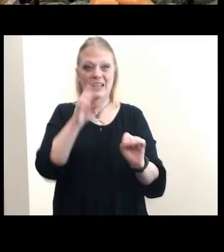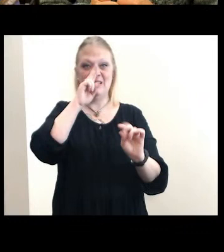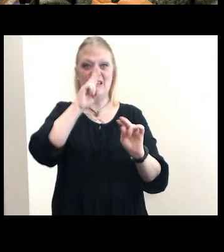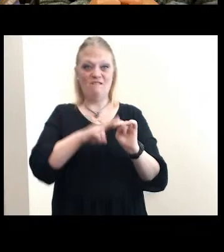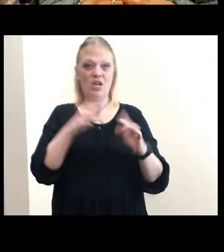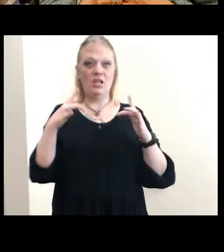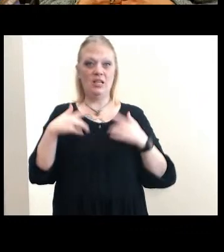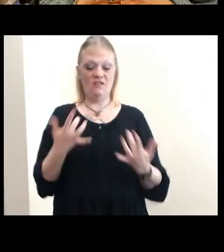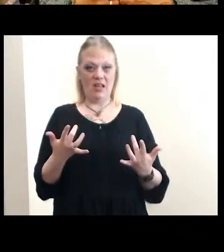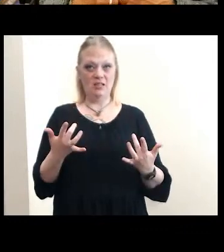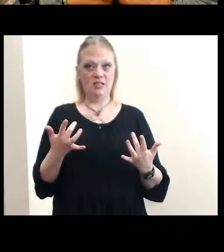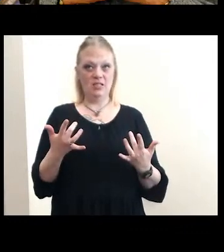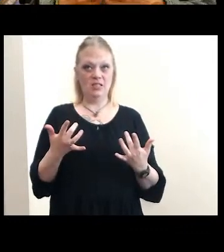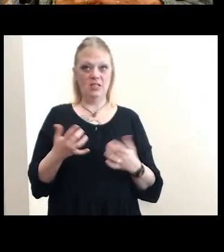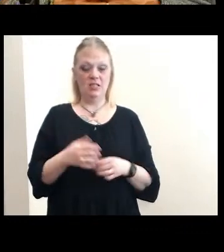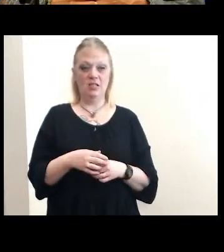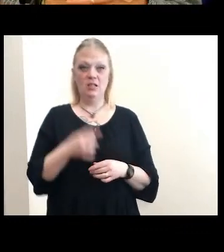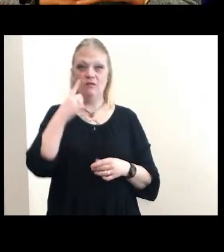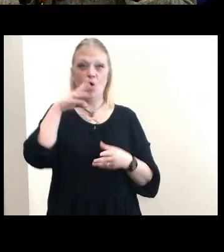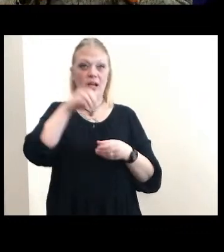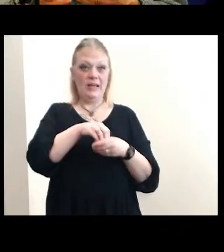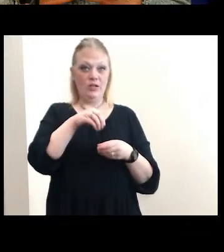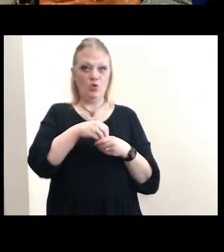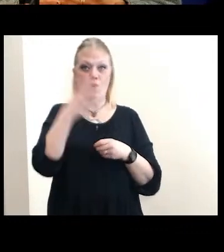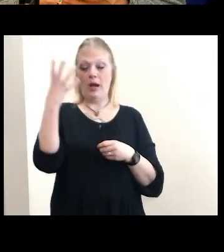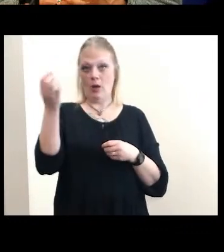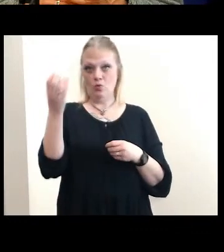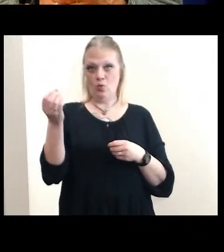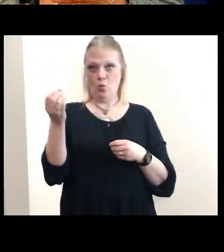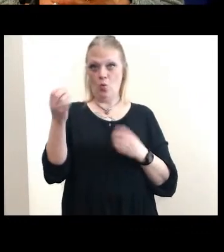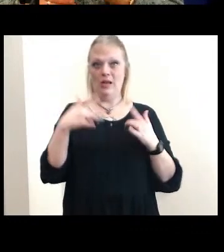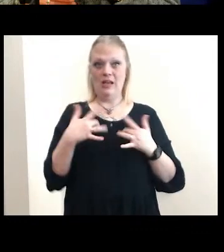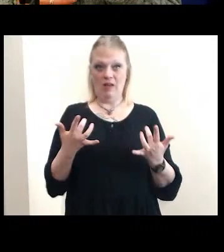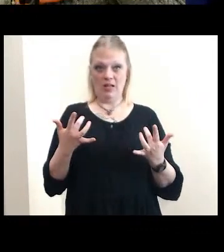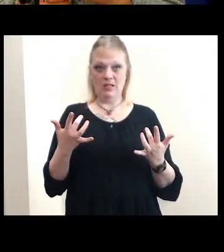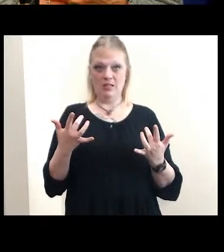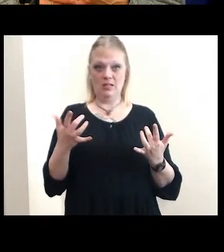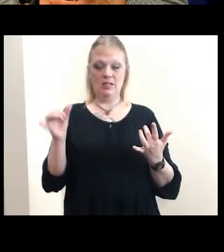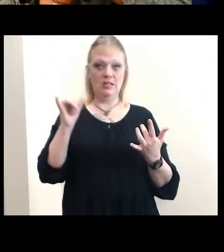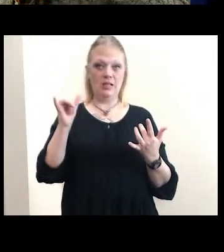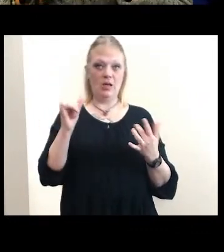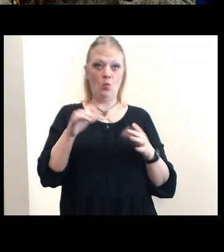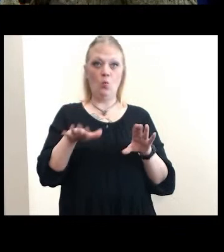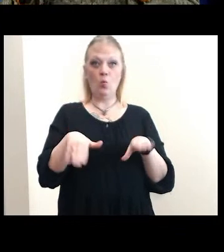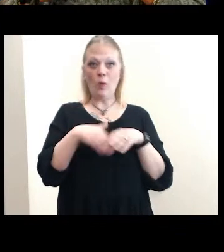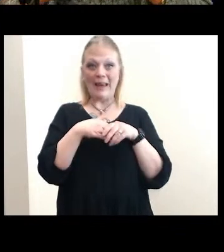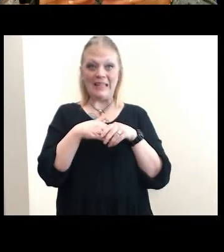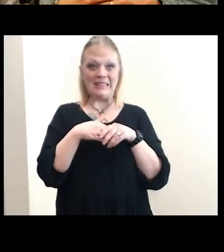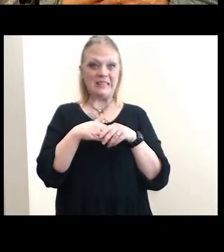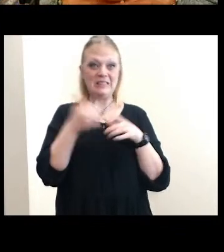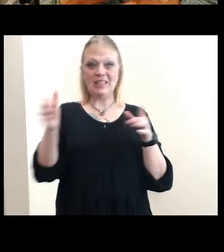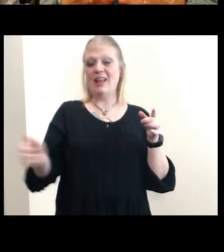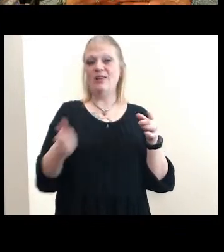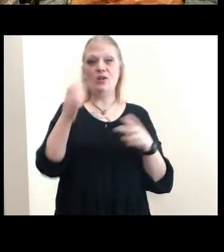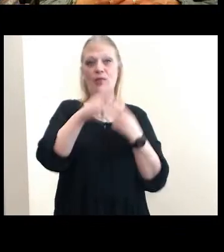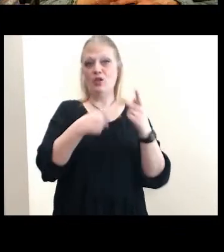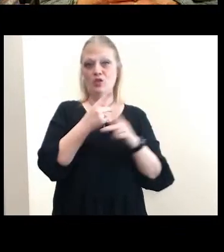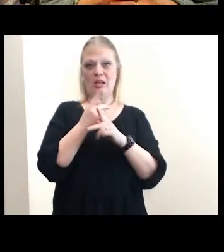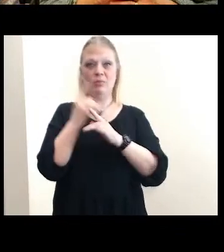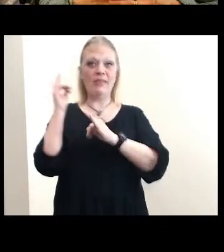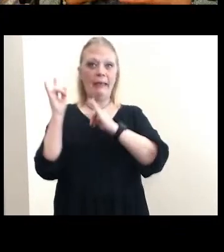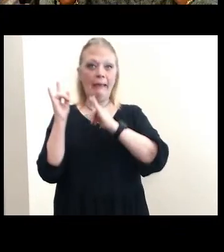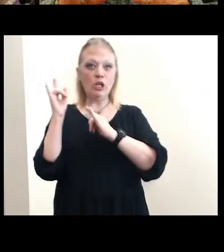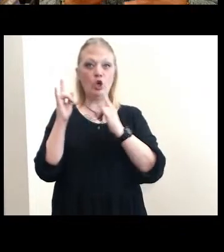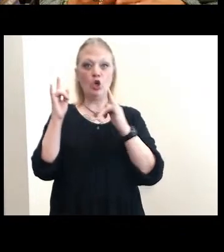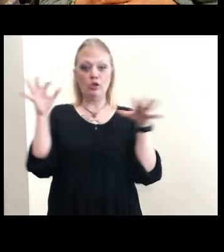and fun event. So for indoor and outdoor events, like weddings, weddings or any other type of catered